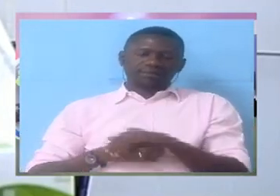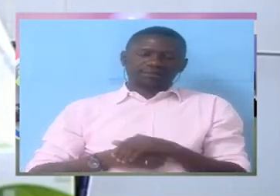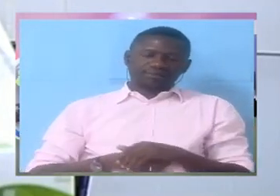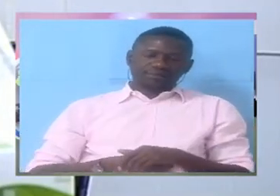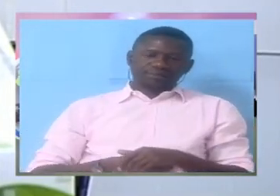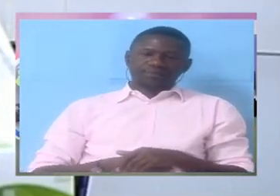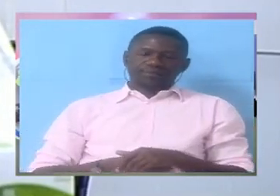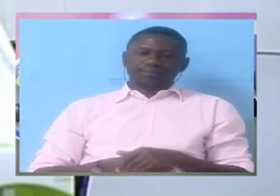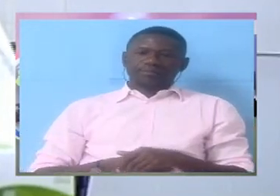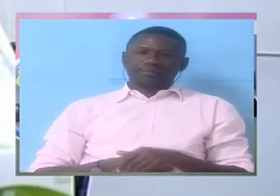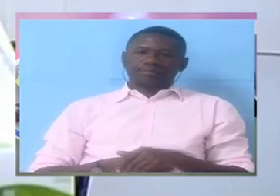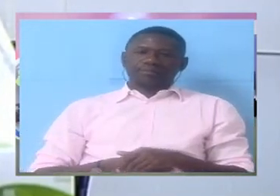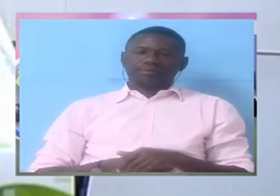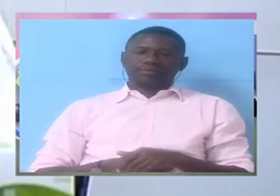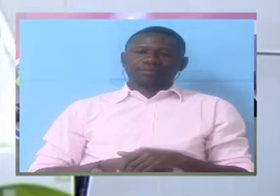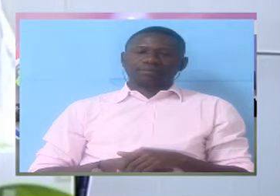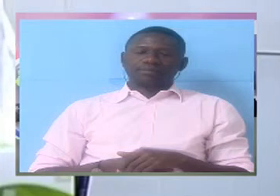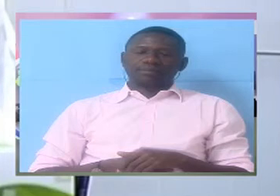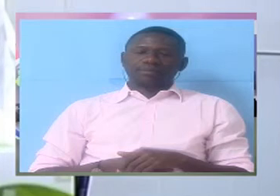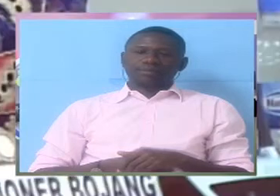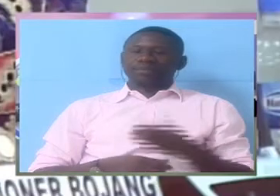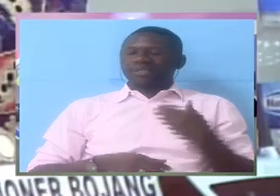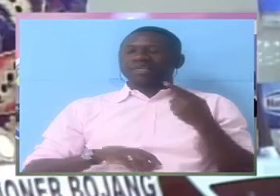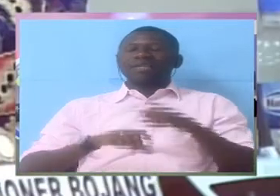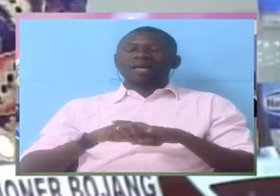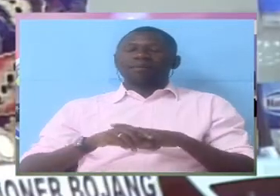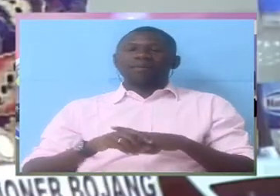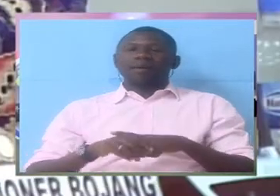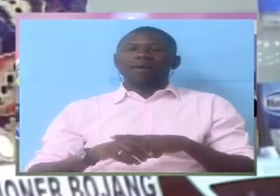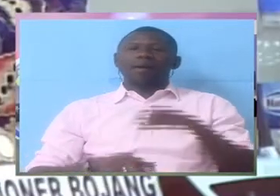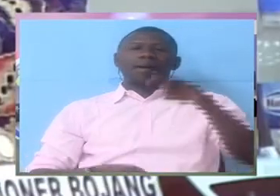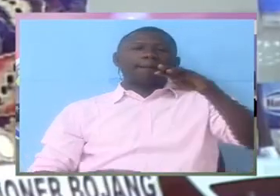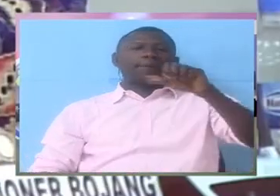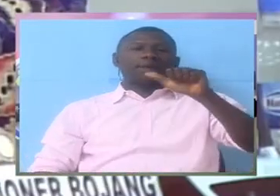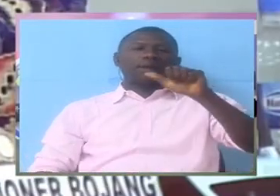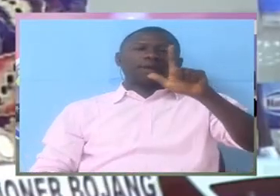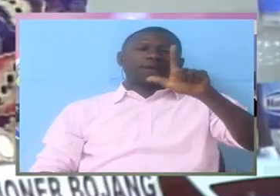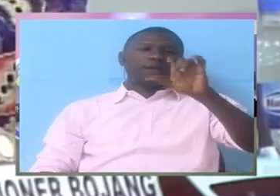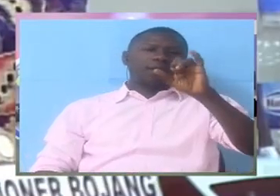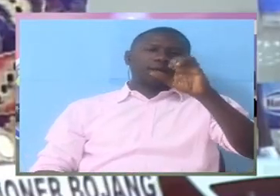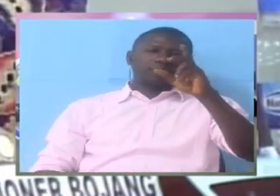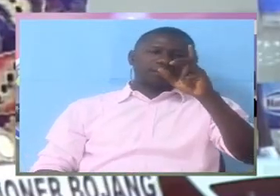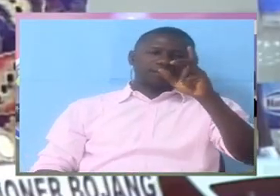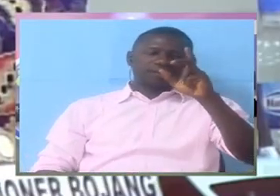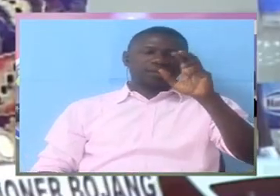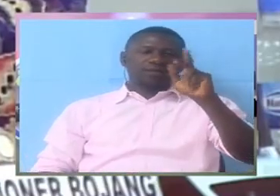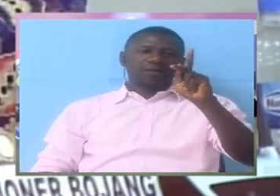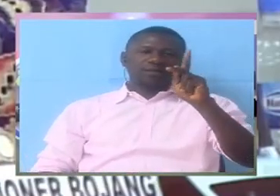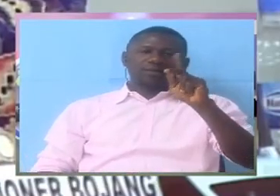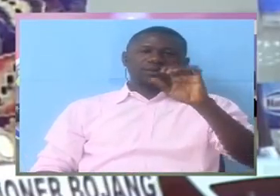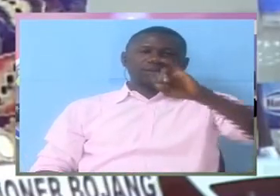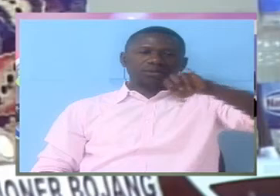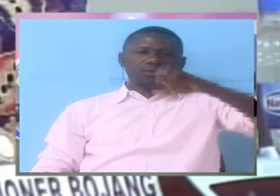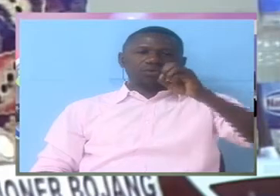kubunda la Water Resources. When Malik John was there as director. Utumo Malik John lebije atelum director ti.